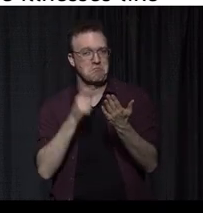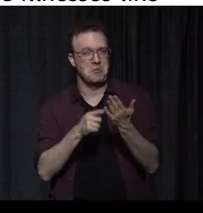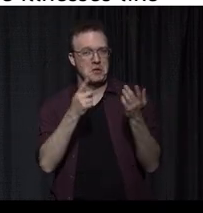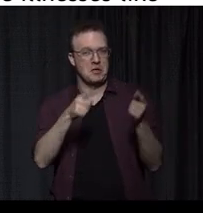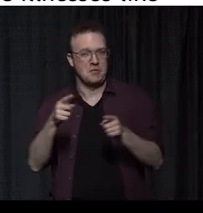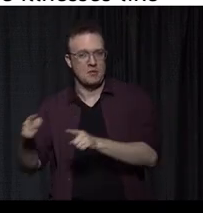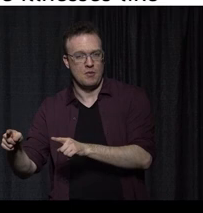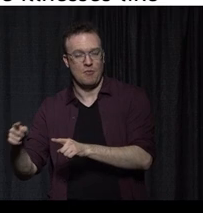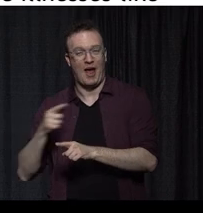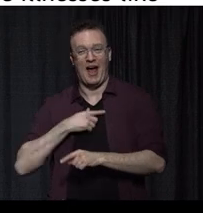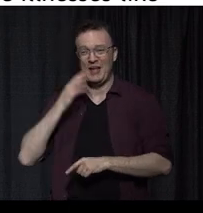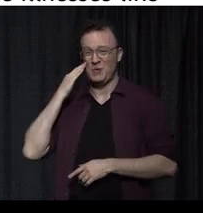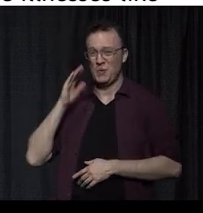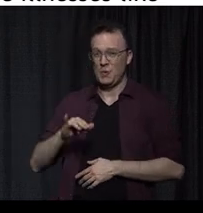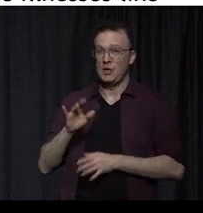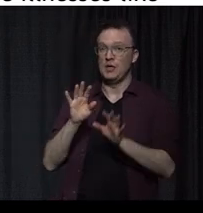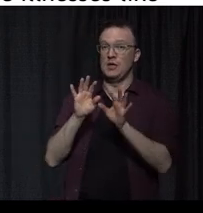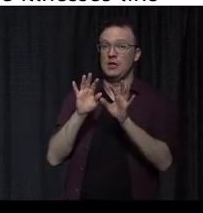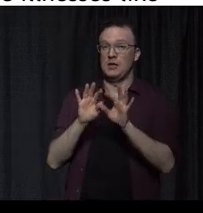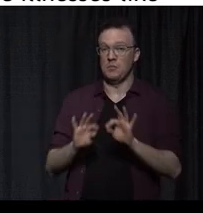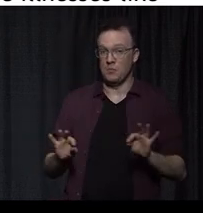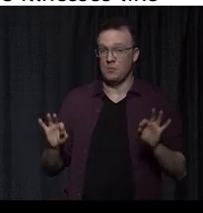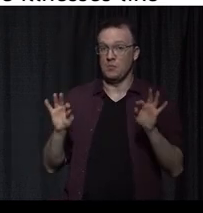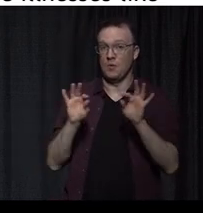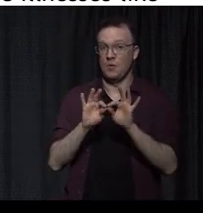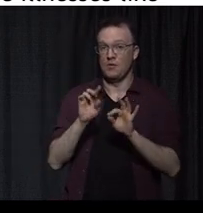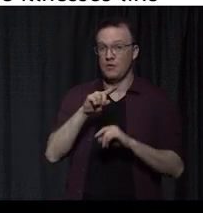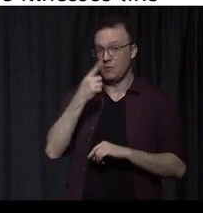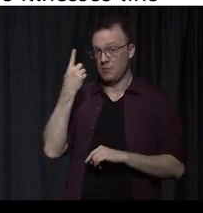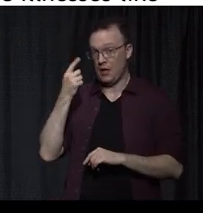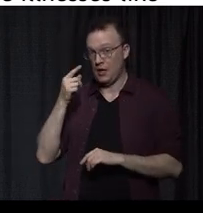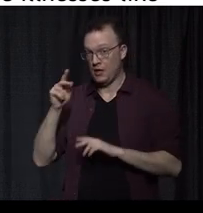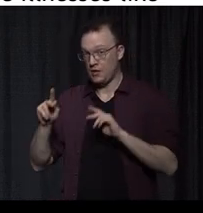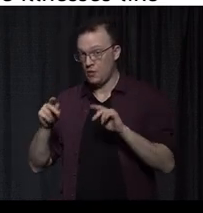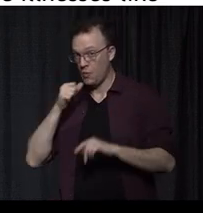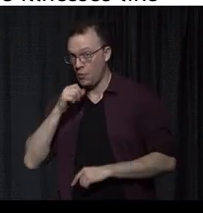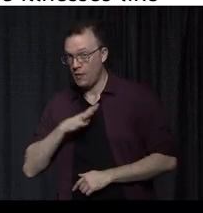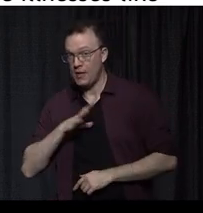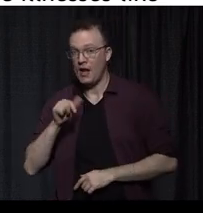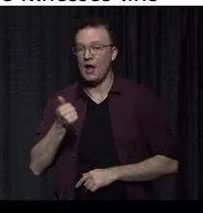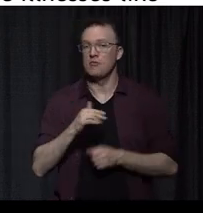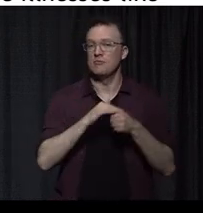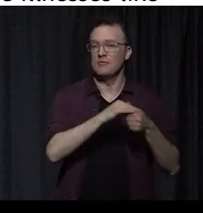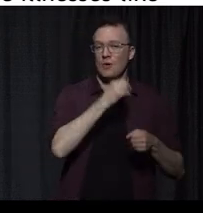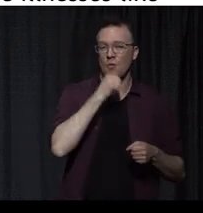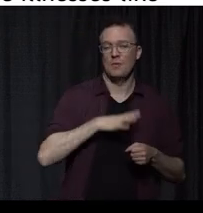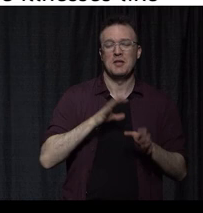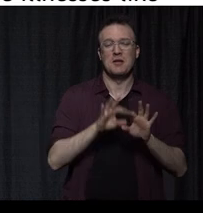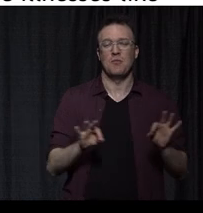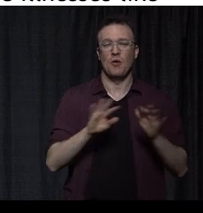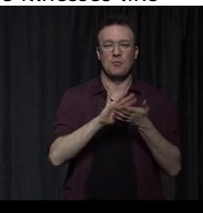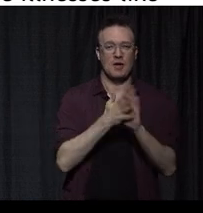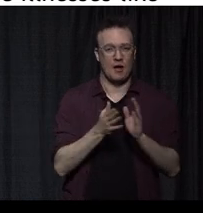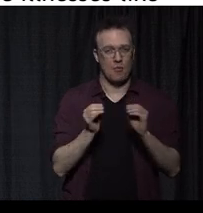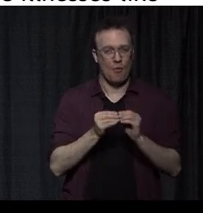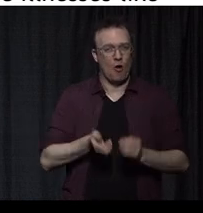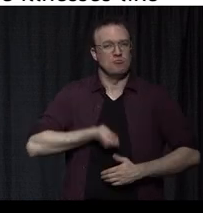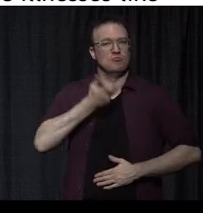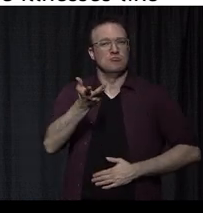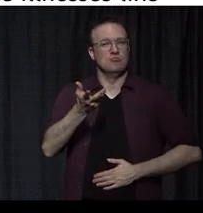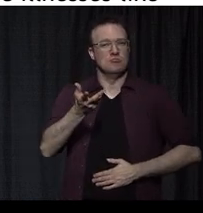factors, and I knew it was important for the black and other marginalized women to become more vocal and visible.